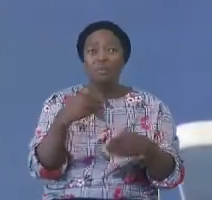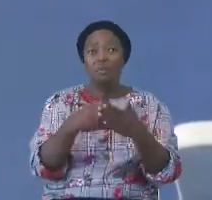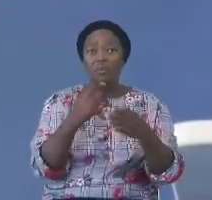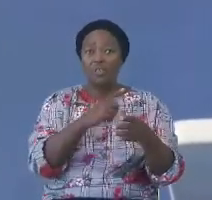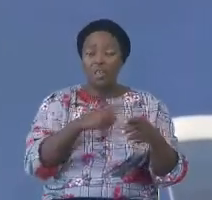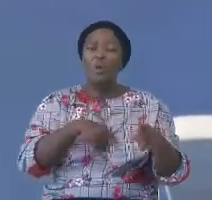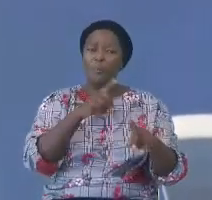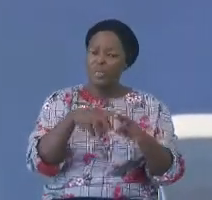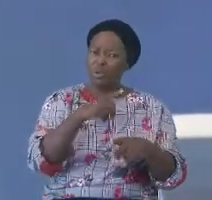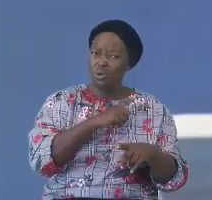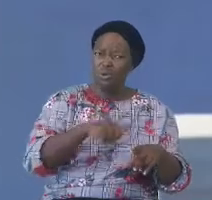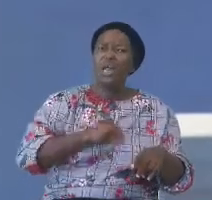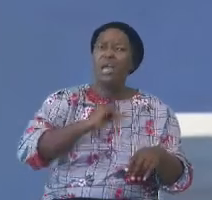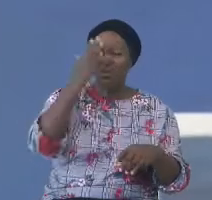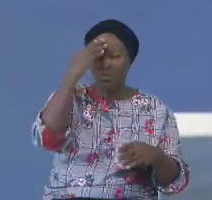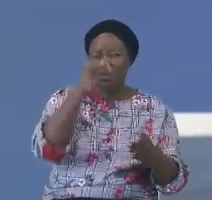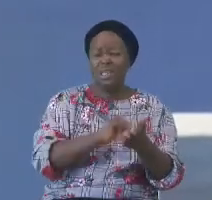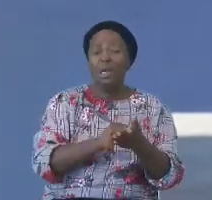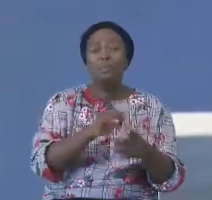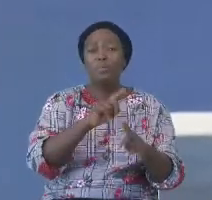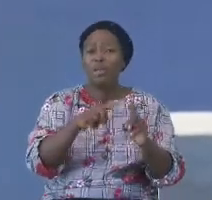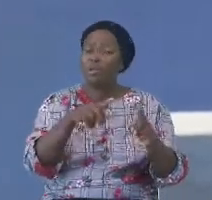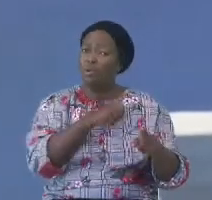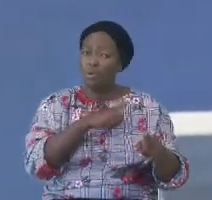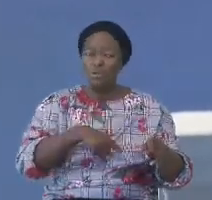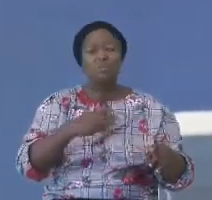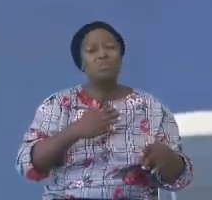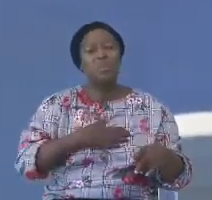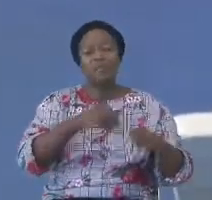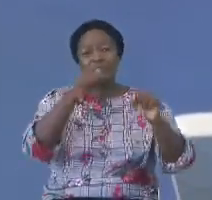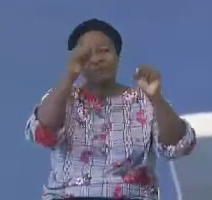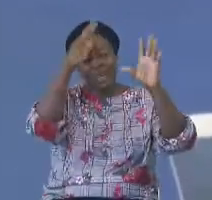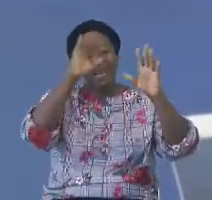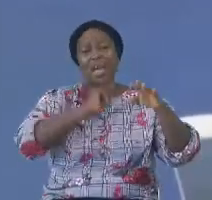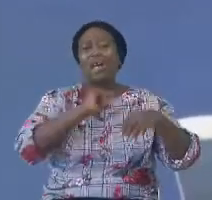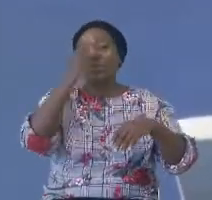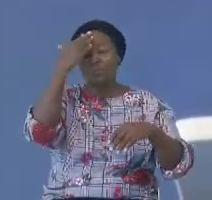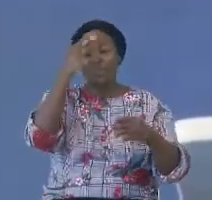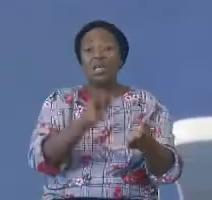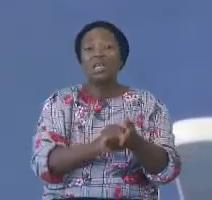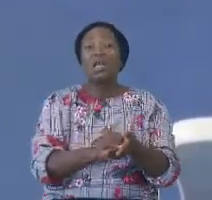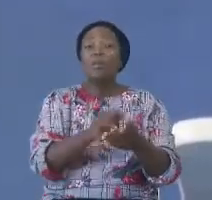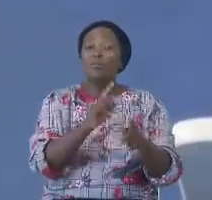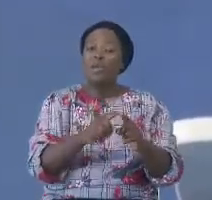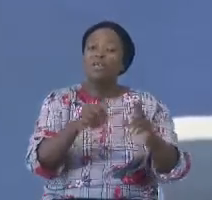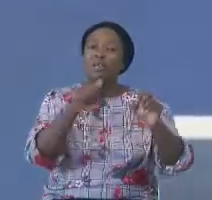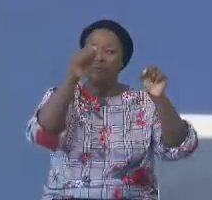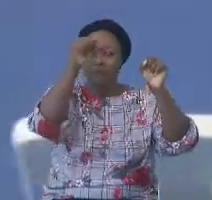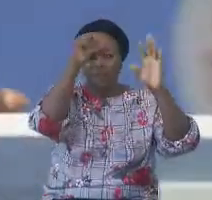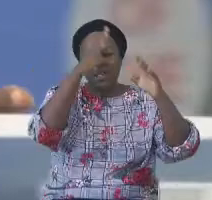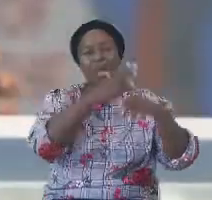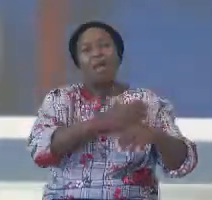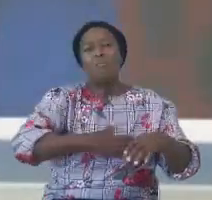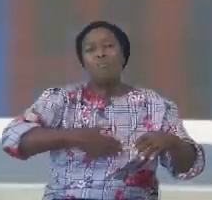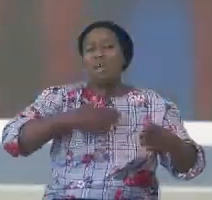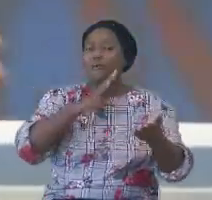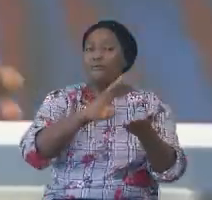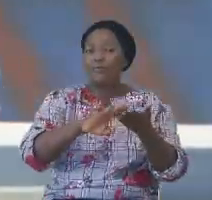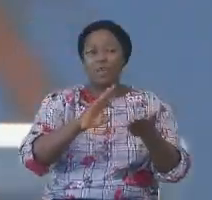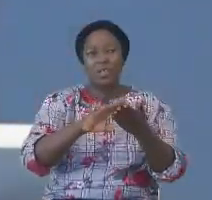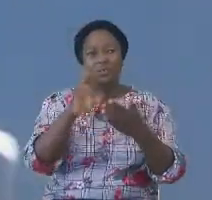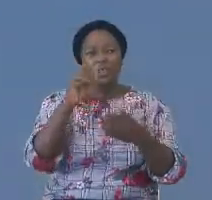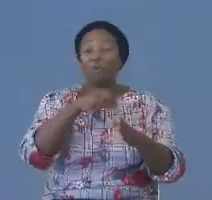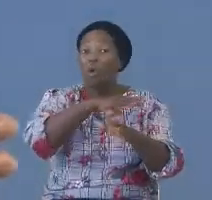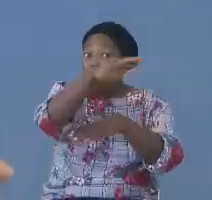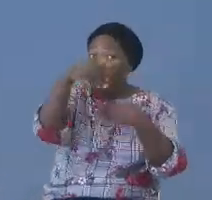in record in the sight of the almighty god lord i know that father i know that but